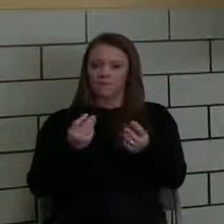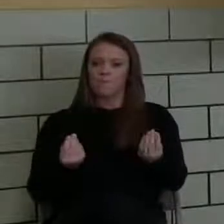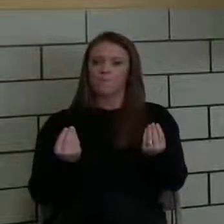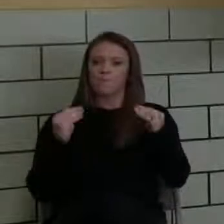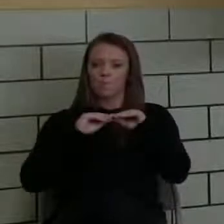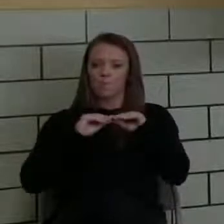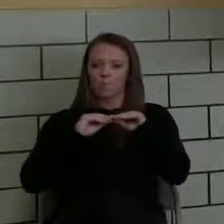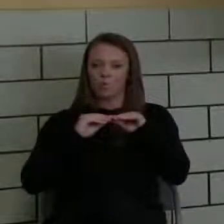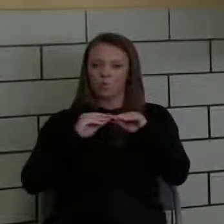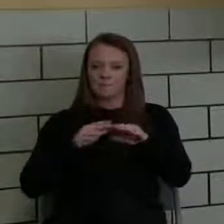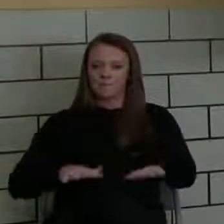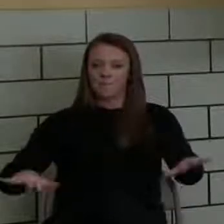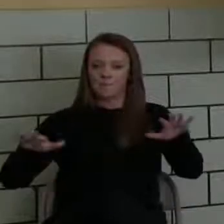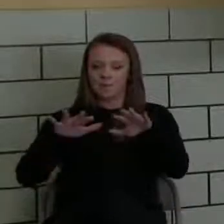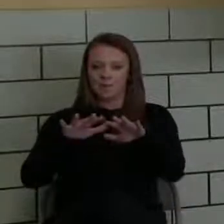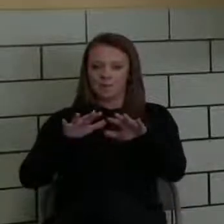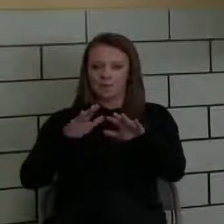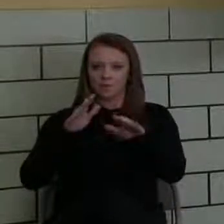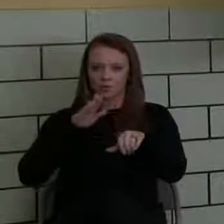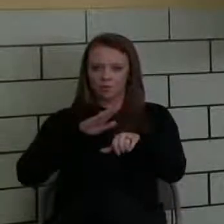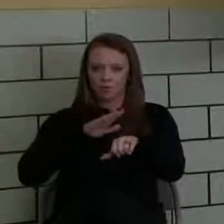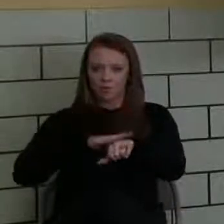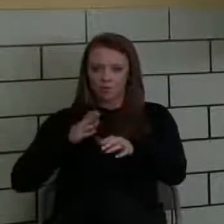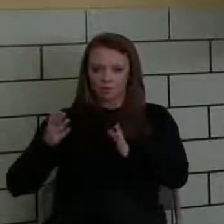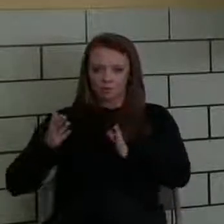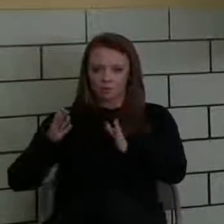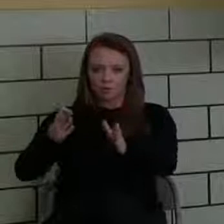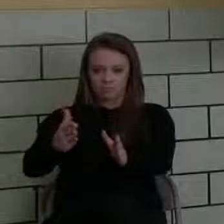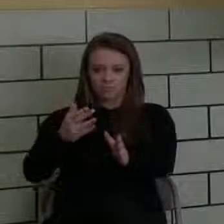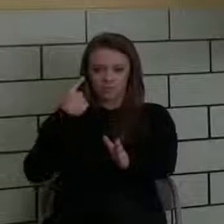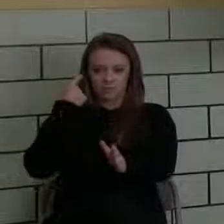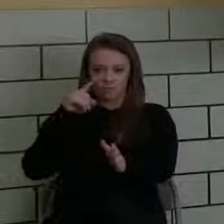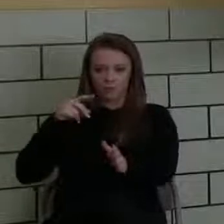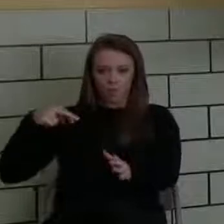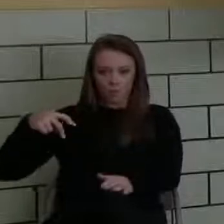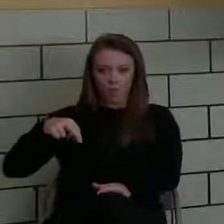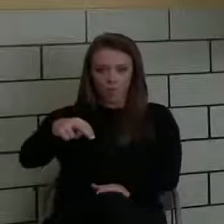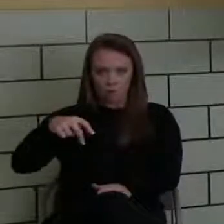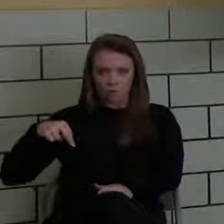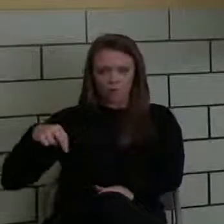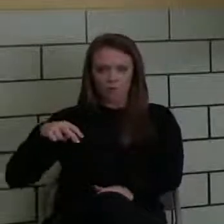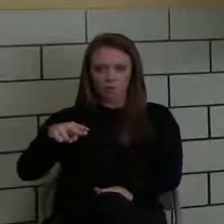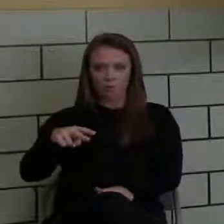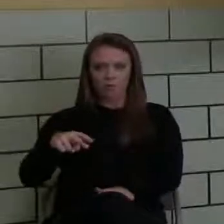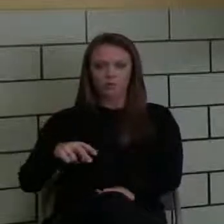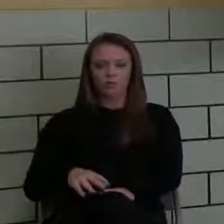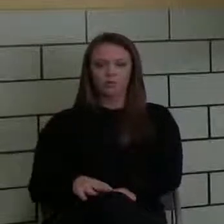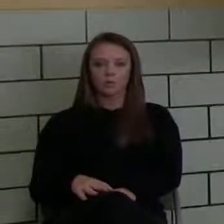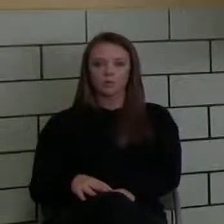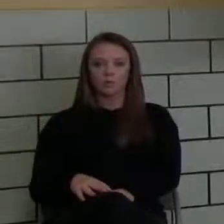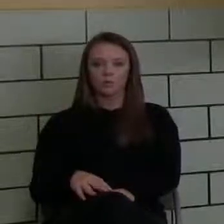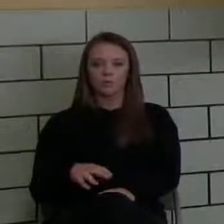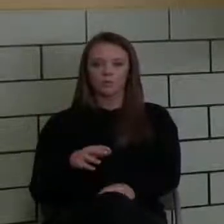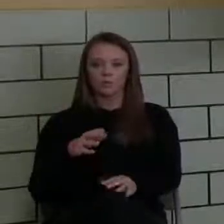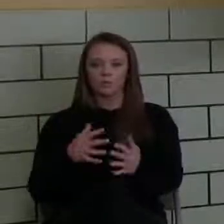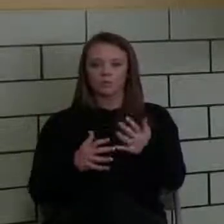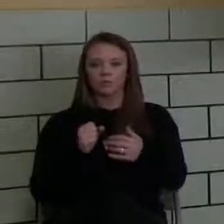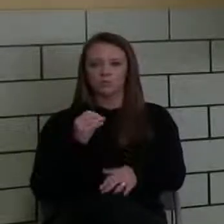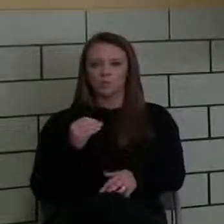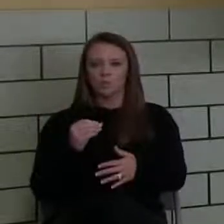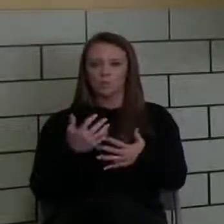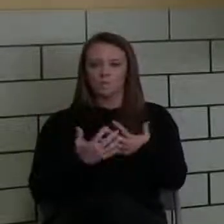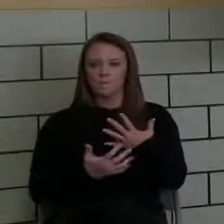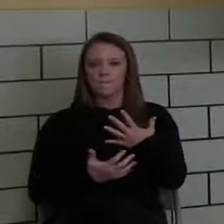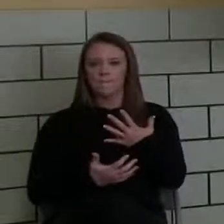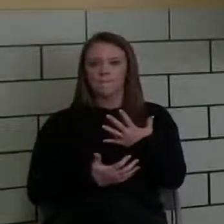to the pedestrian zones. So already we're bumping the majority of the sidewalks out. And then we're bumping out